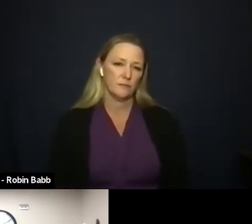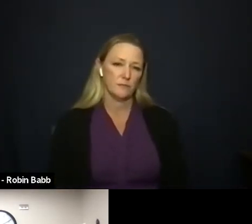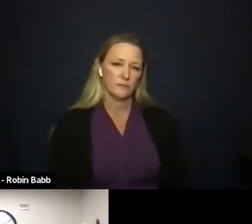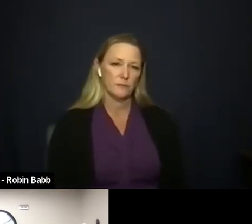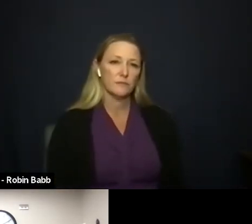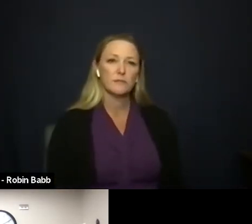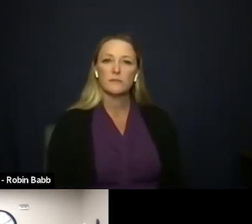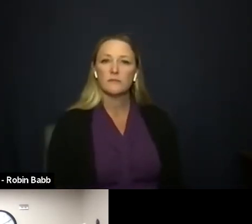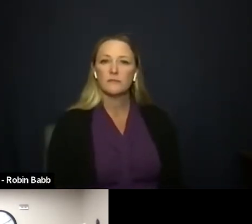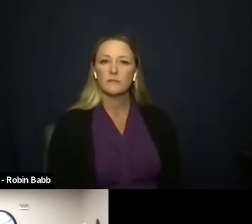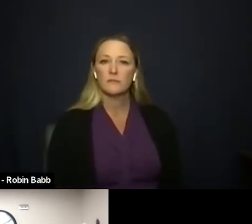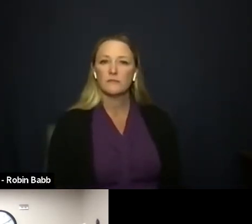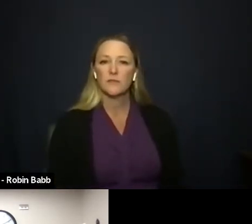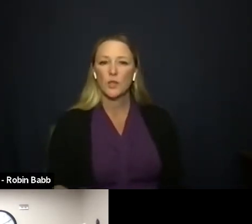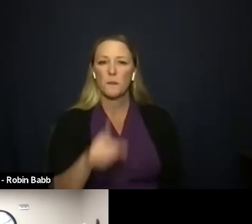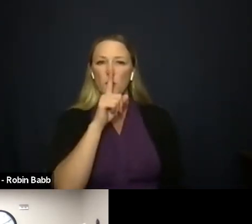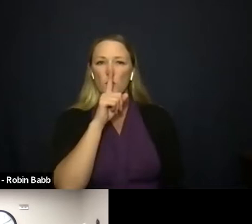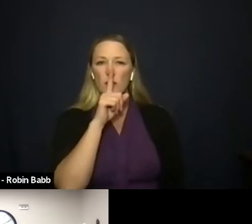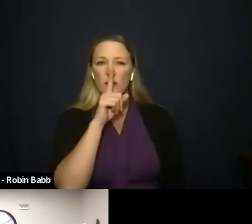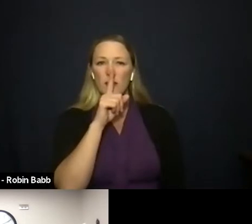you can mute yourself